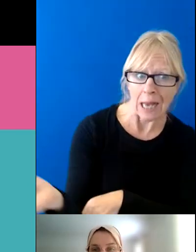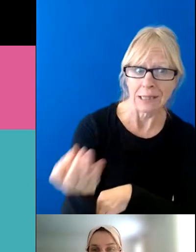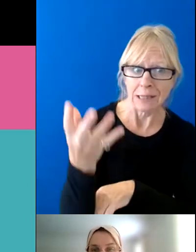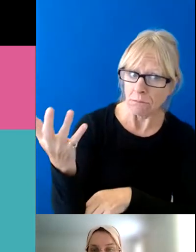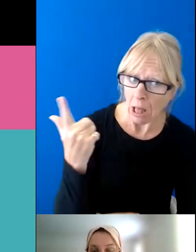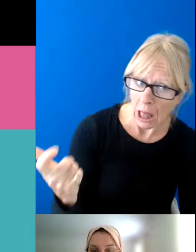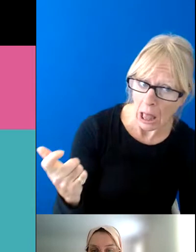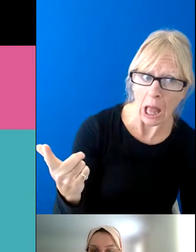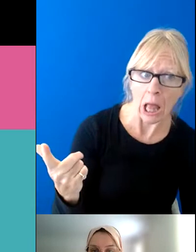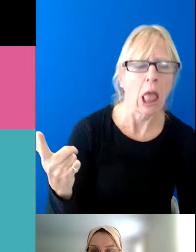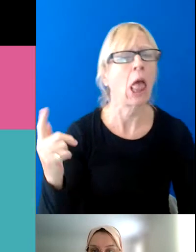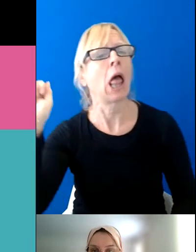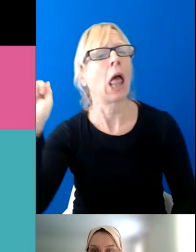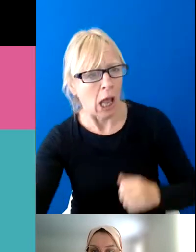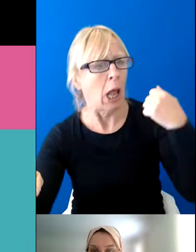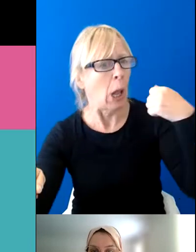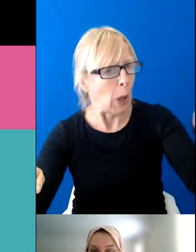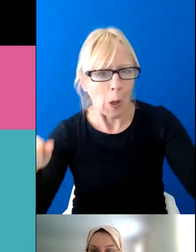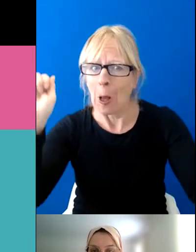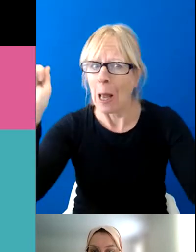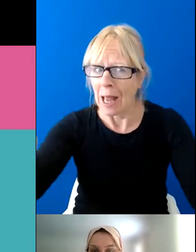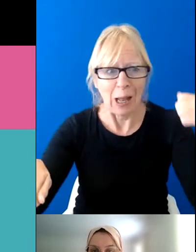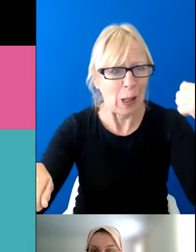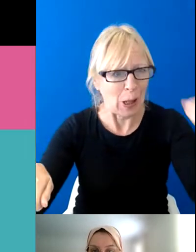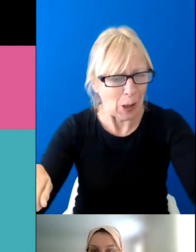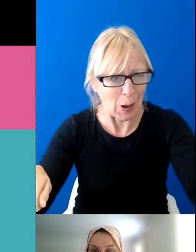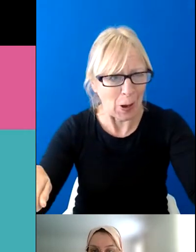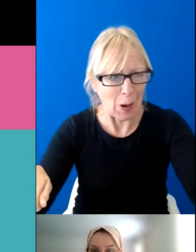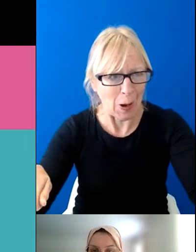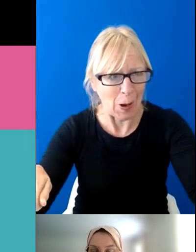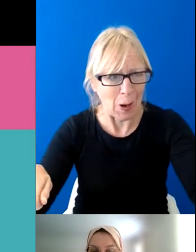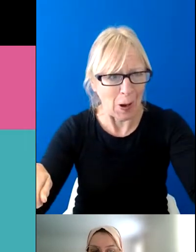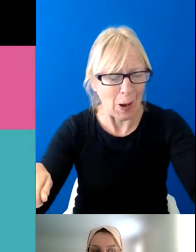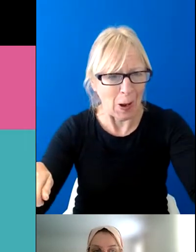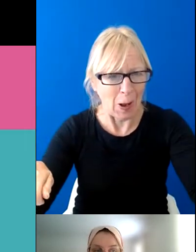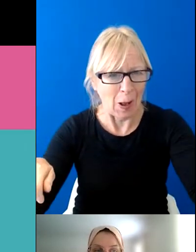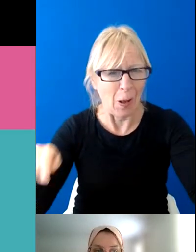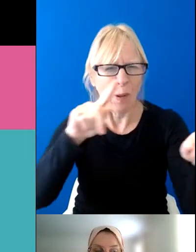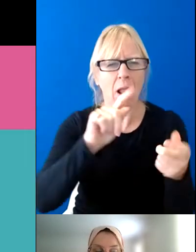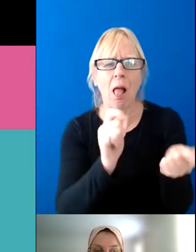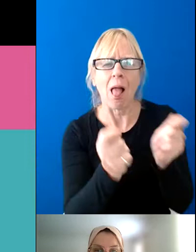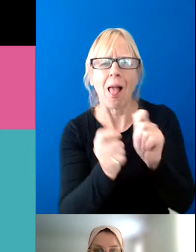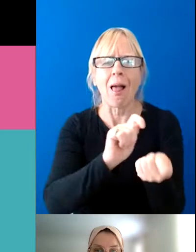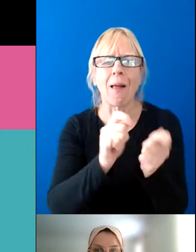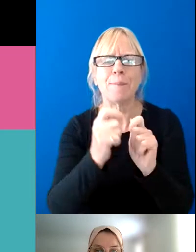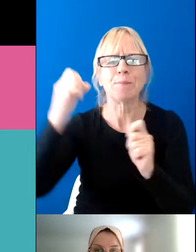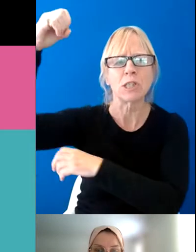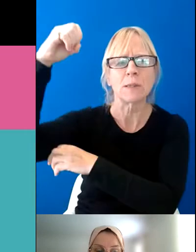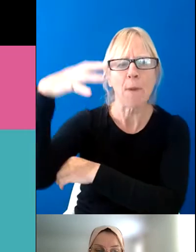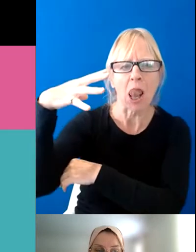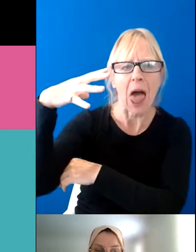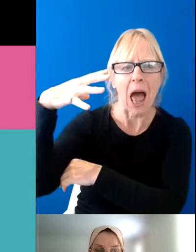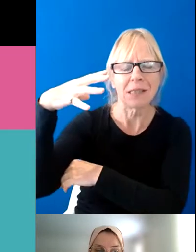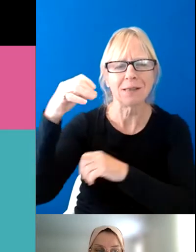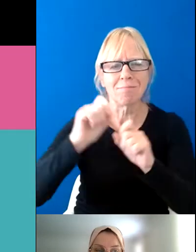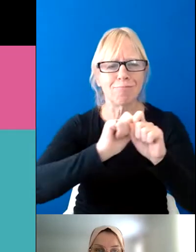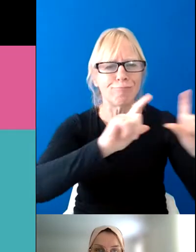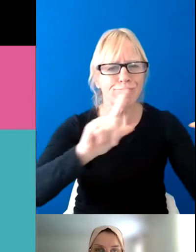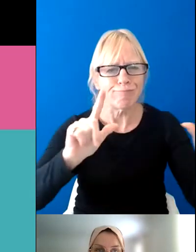No. Yes. Might have to spotlight me as well if we've already got a couple of people spotlighted. I don't know if that